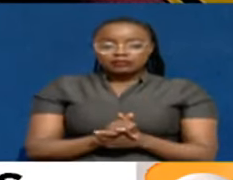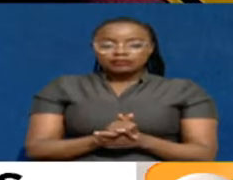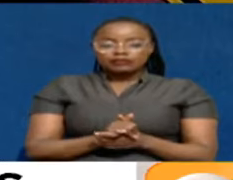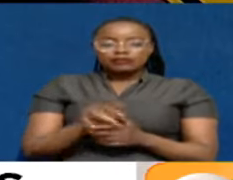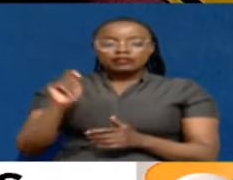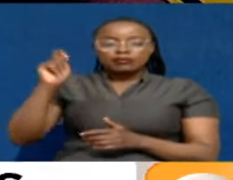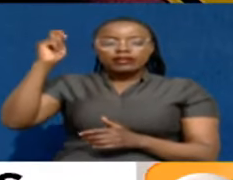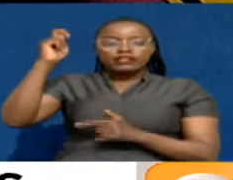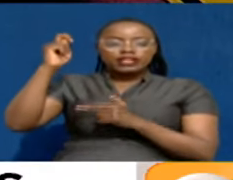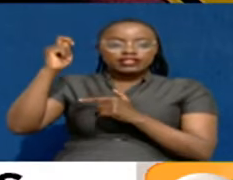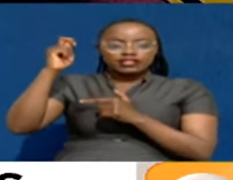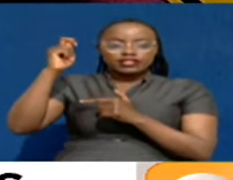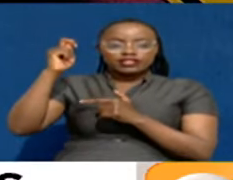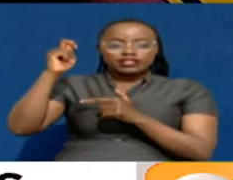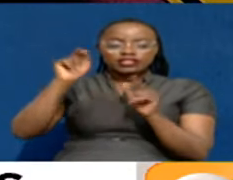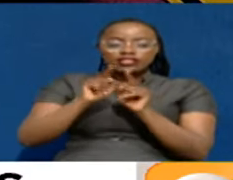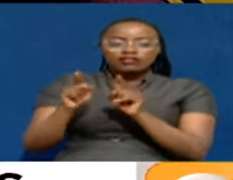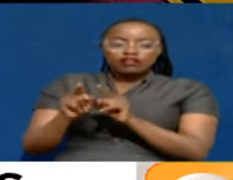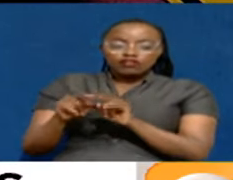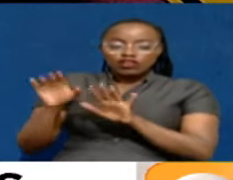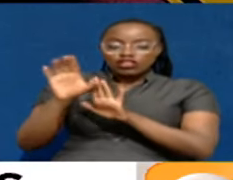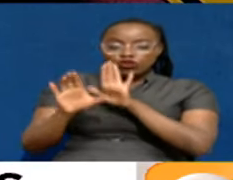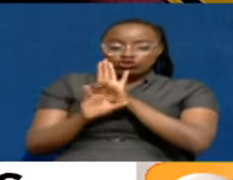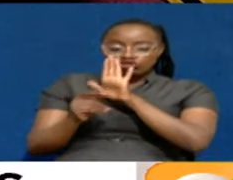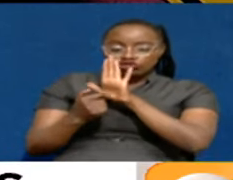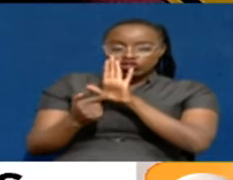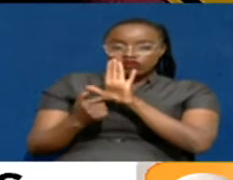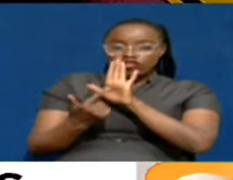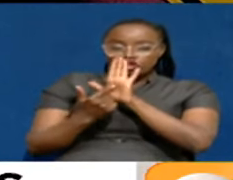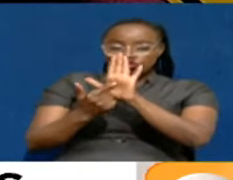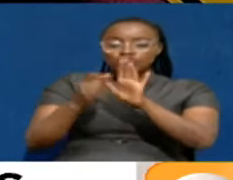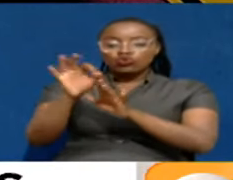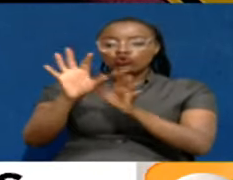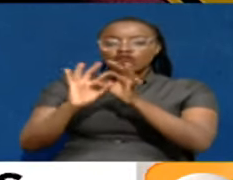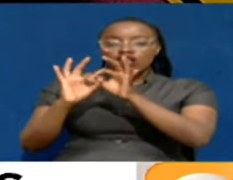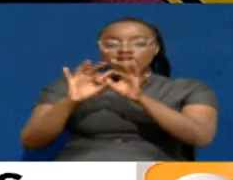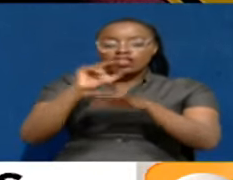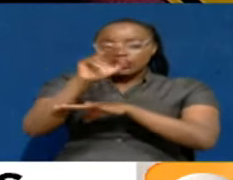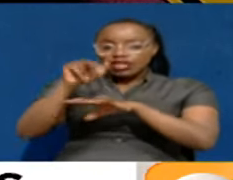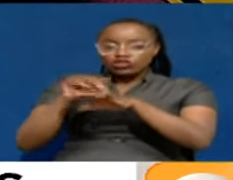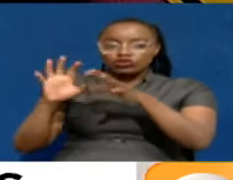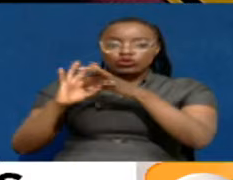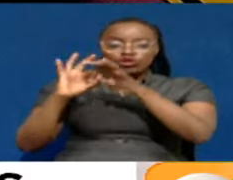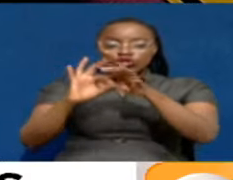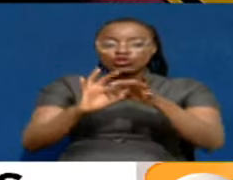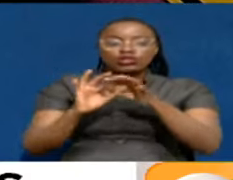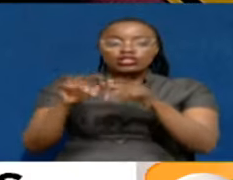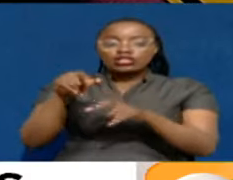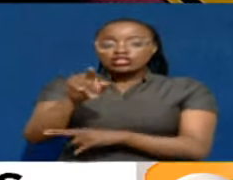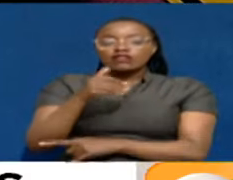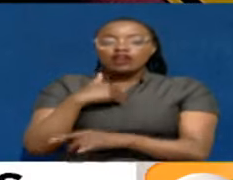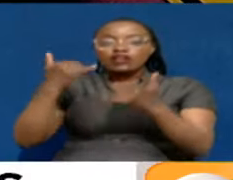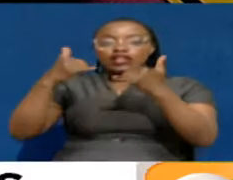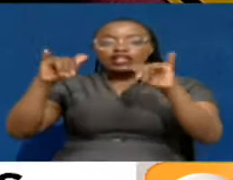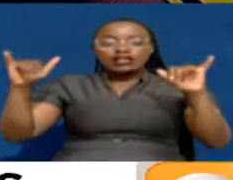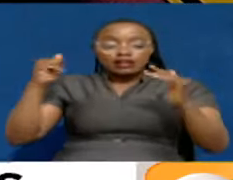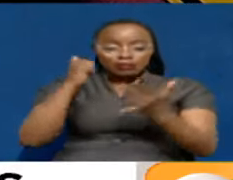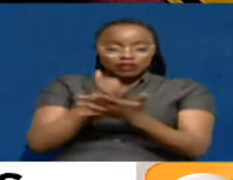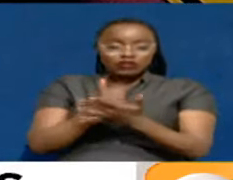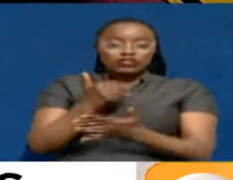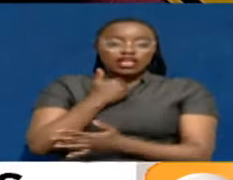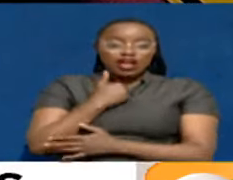The president is constitutionally the symbol of national unity. He runs an independent